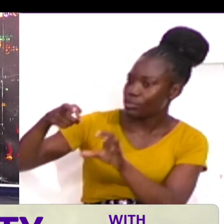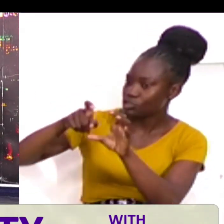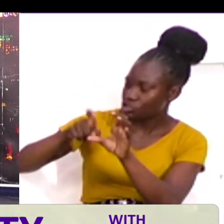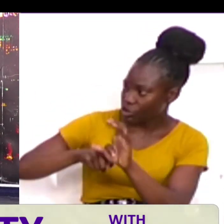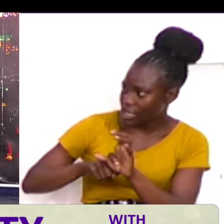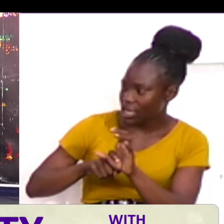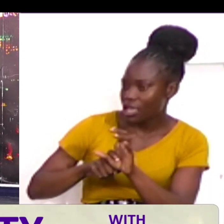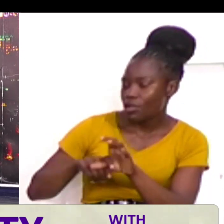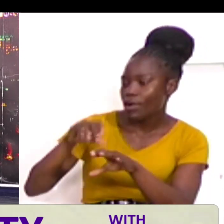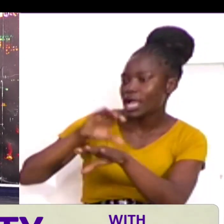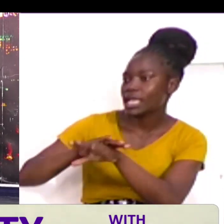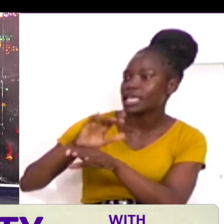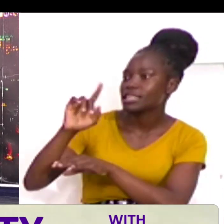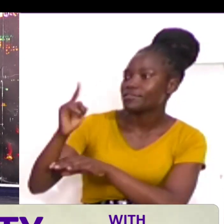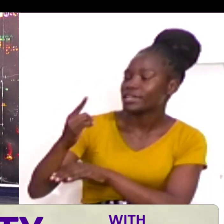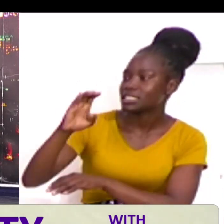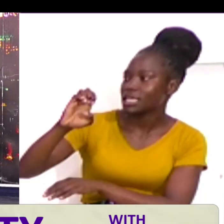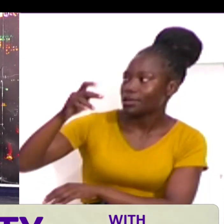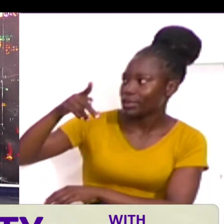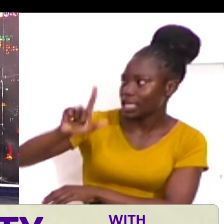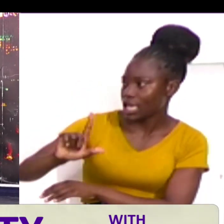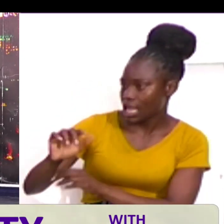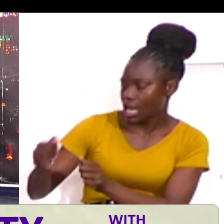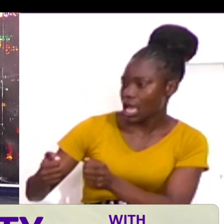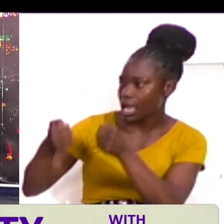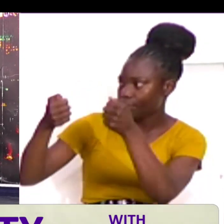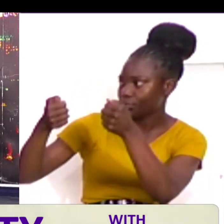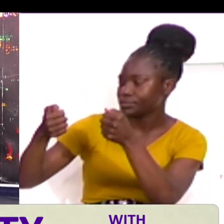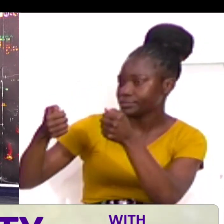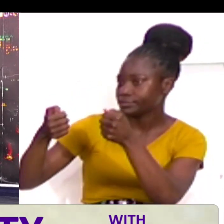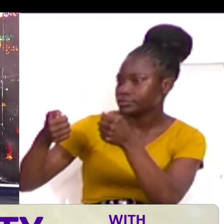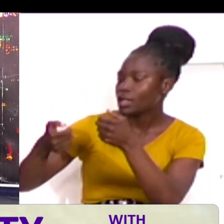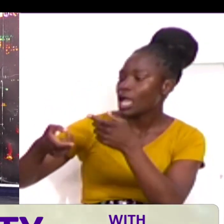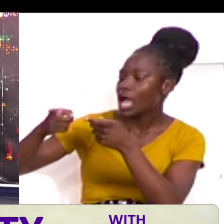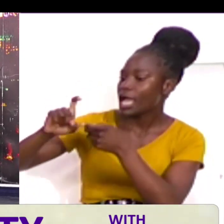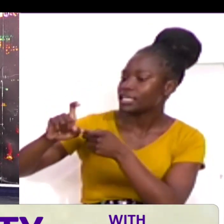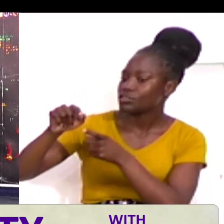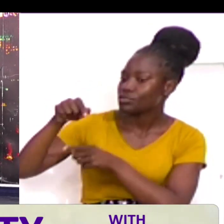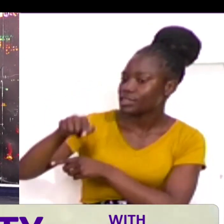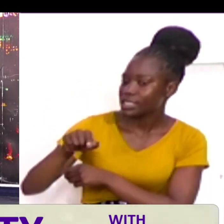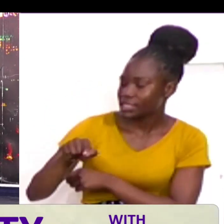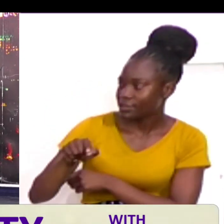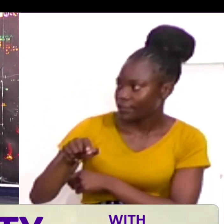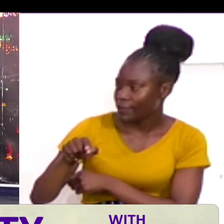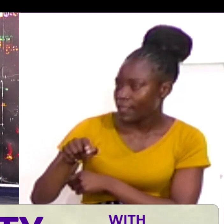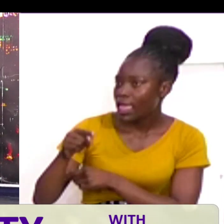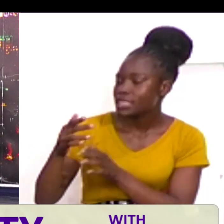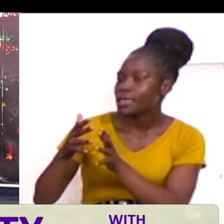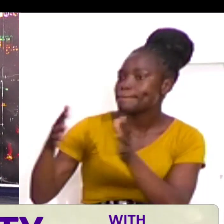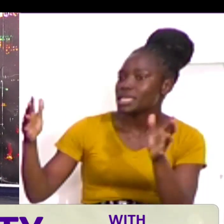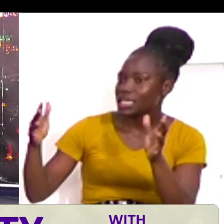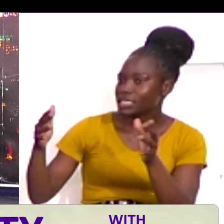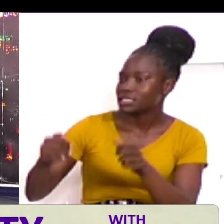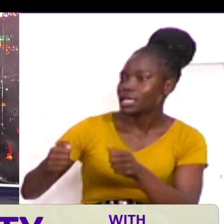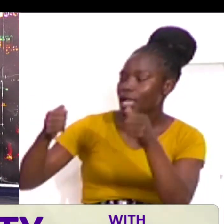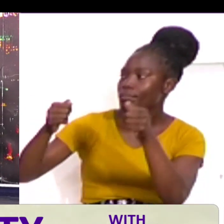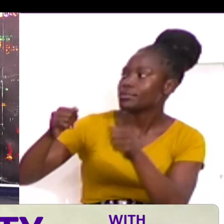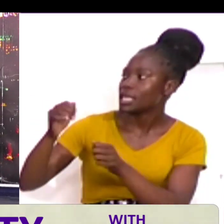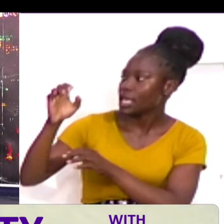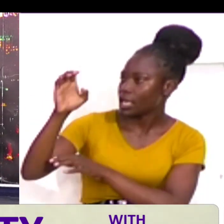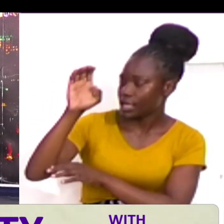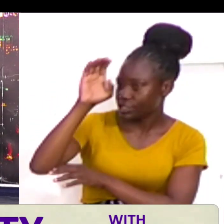them the EPL Cup. Right. Adding to them the biggest cup, the Champions League,